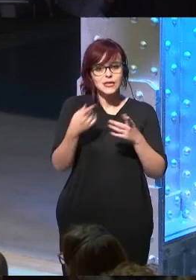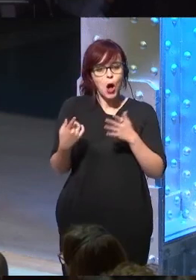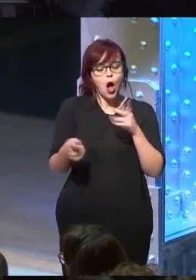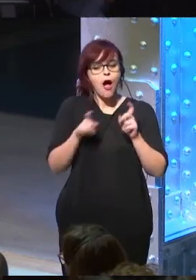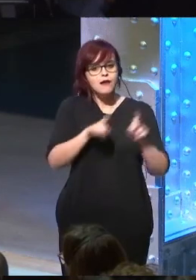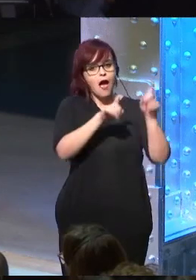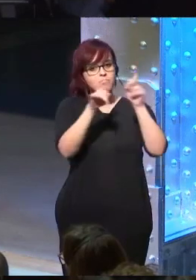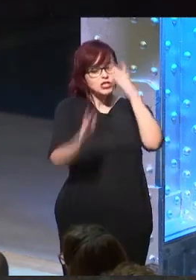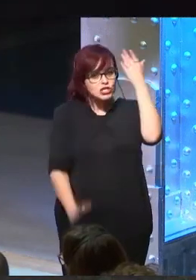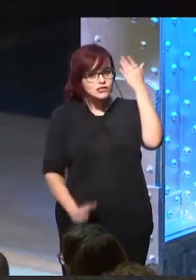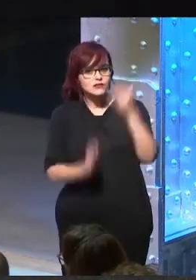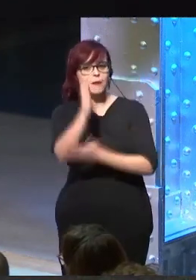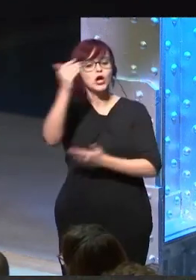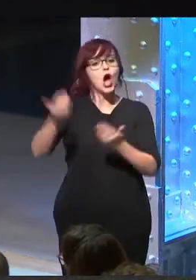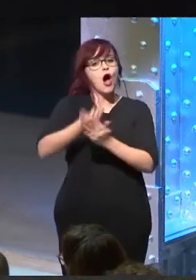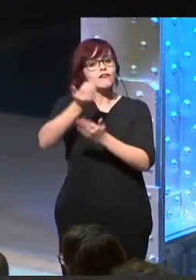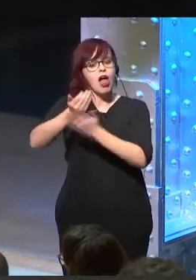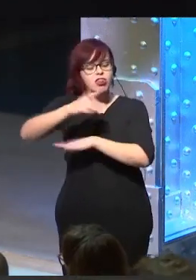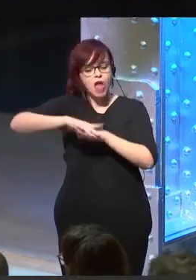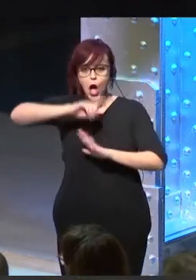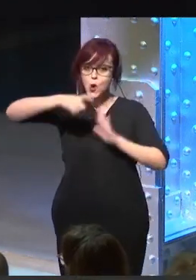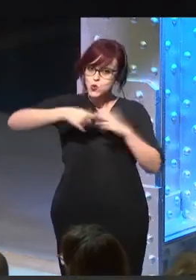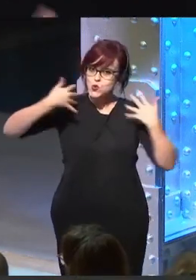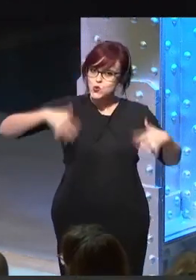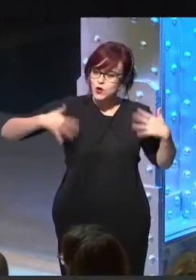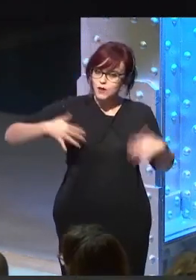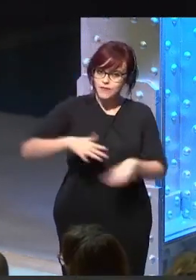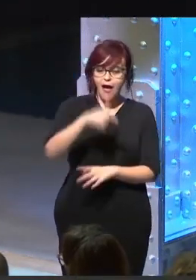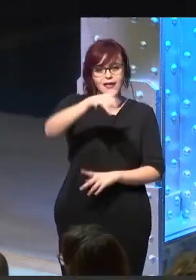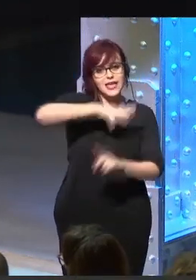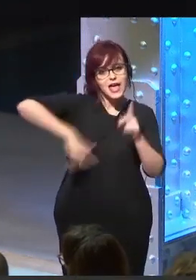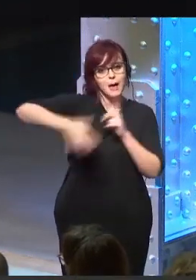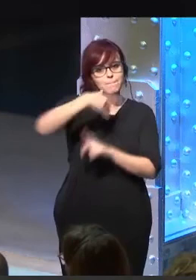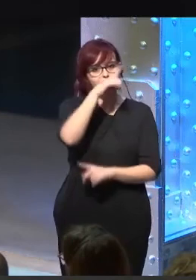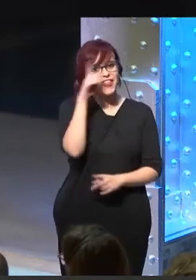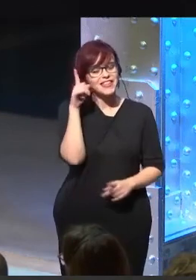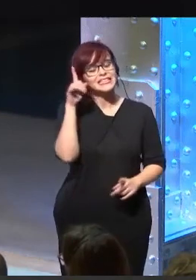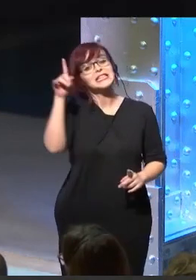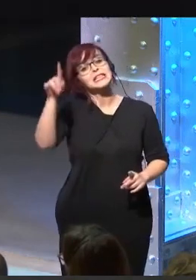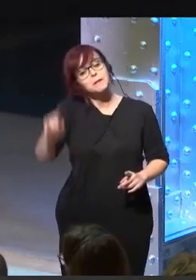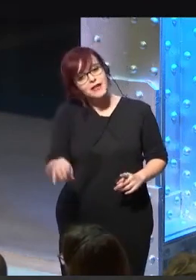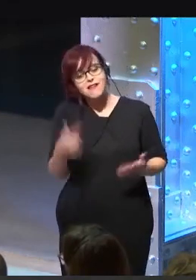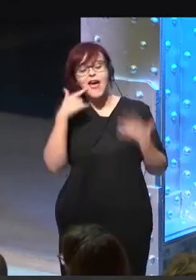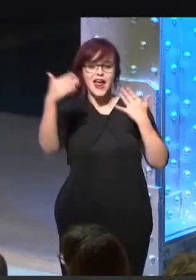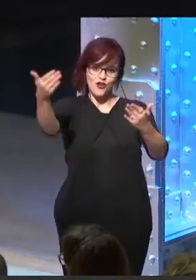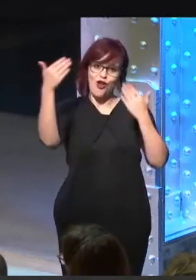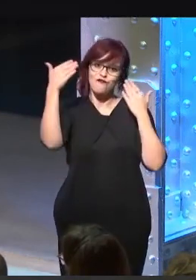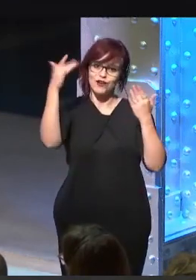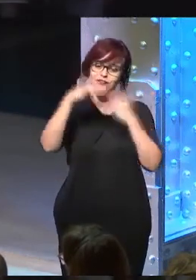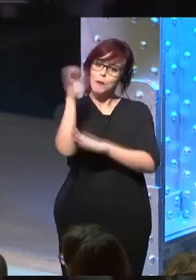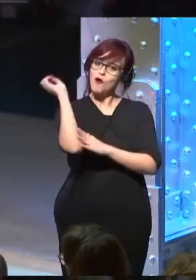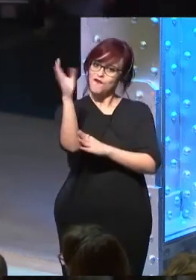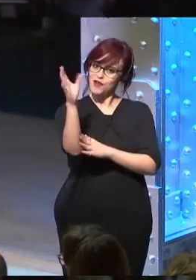made us stop along the way during very intense days here among us in Madrid.